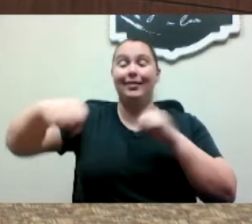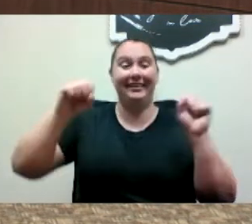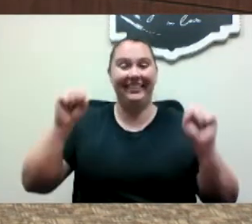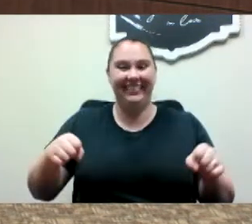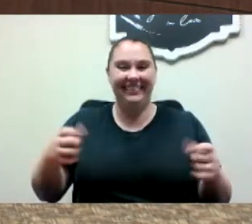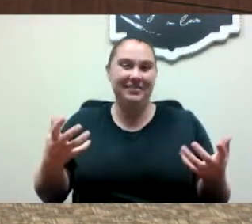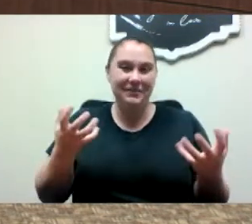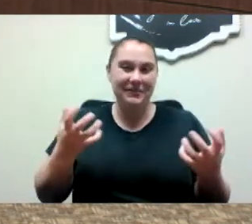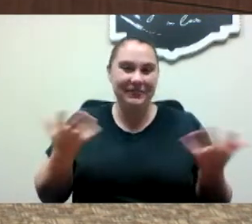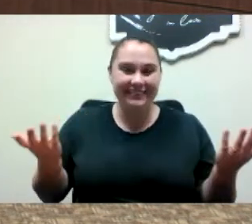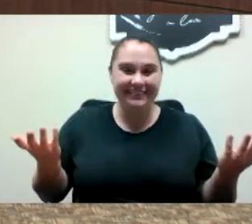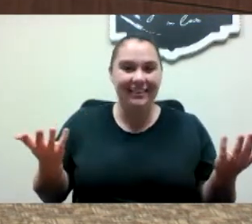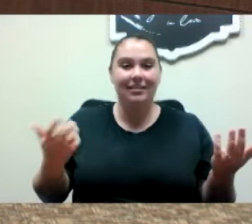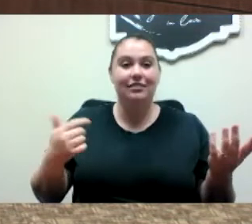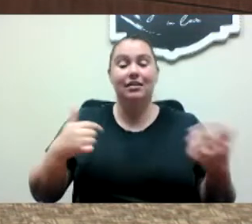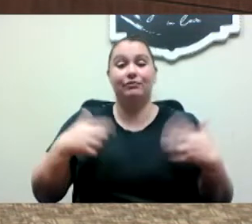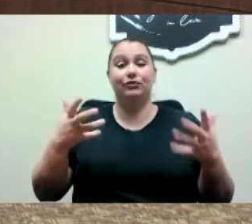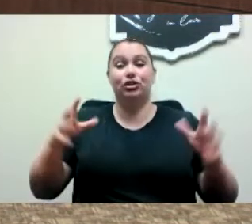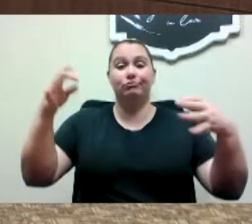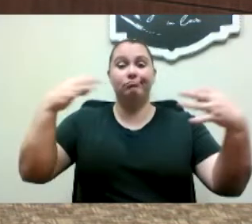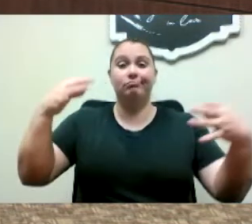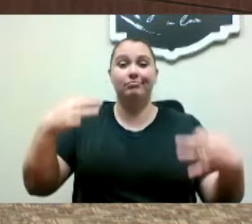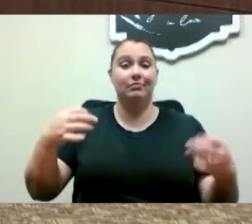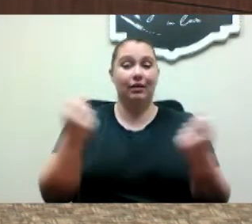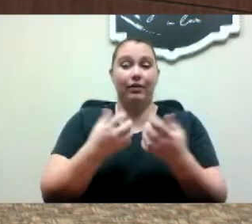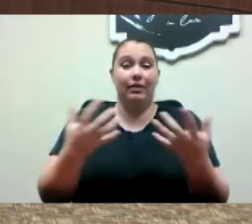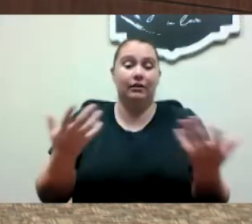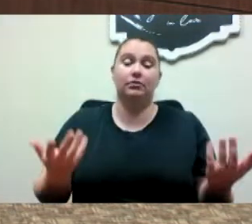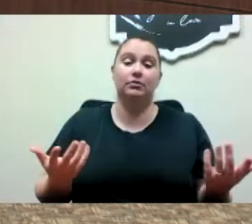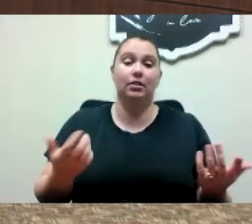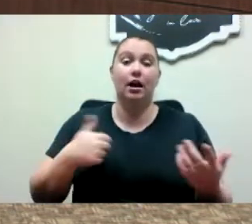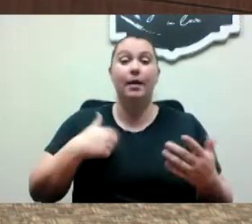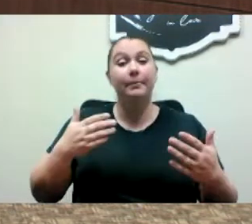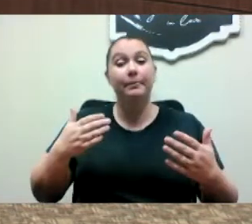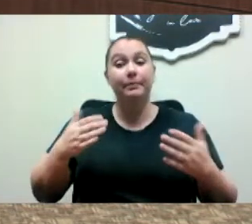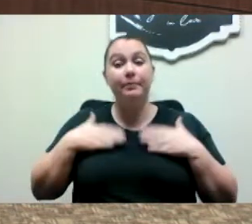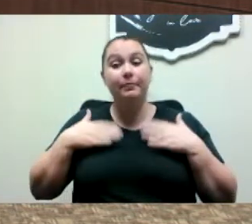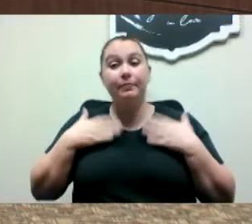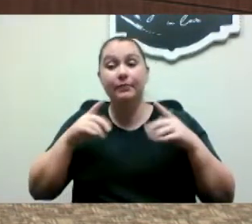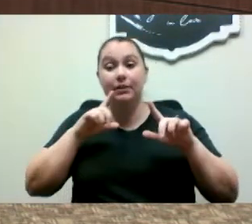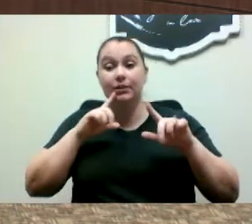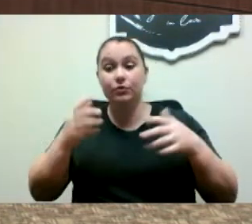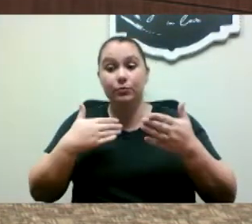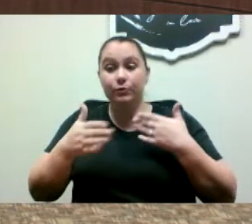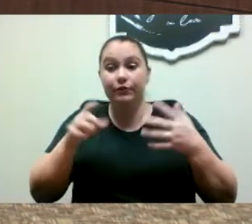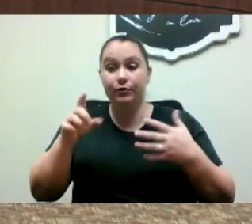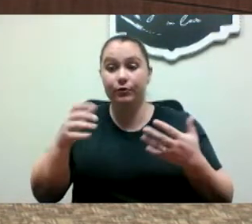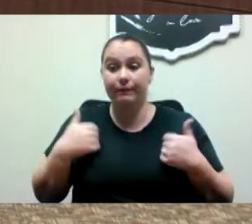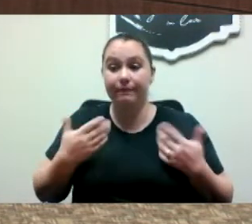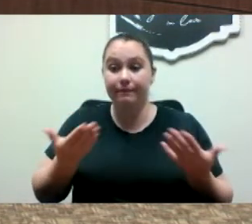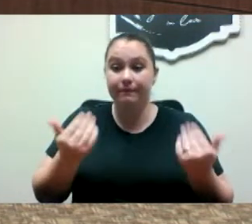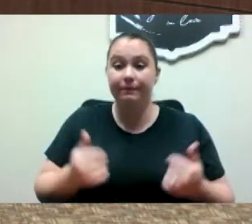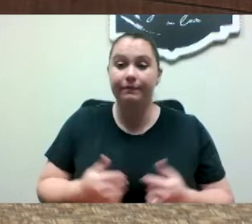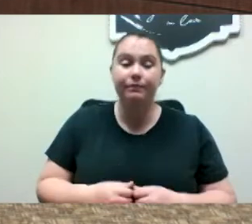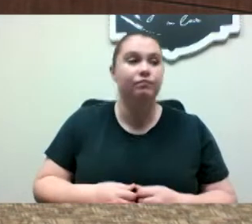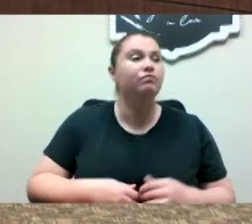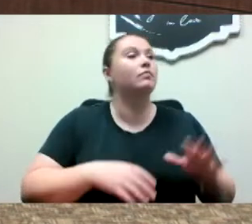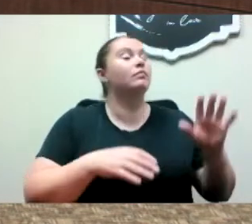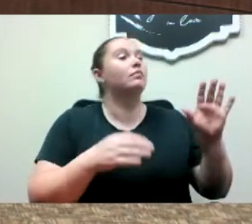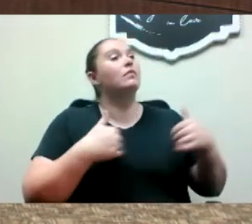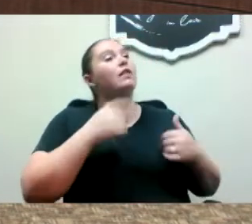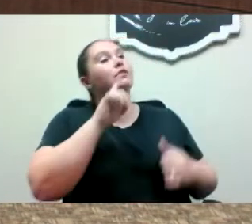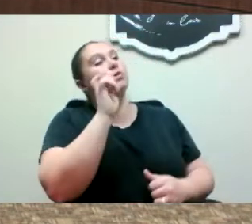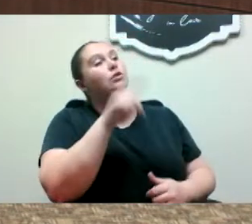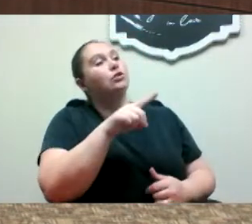but I've said everything that I know to tell you, but I'm happy to answer questions. Well, I have a question. So when you look at